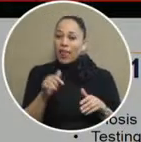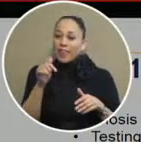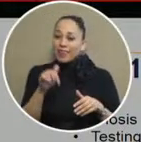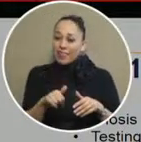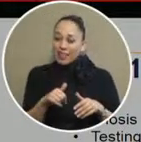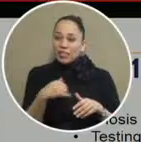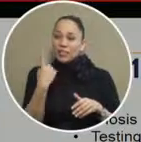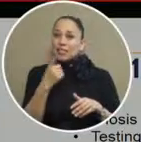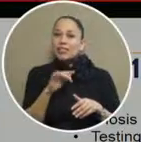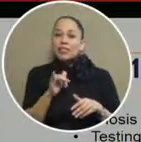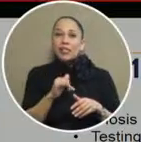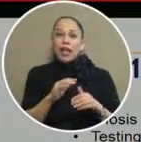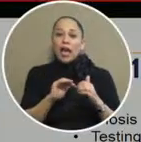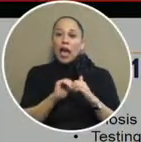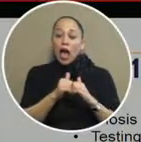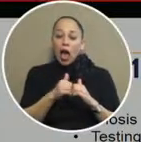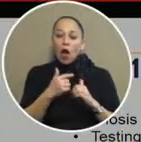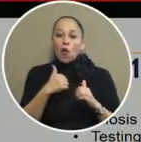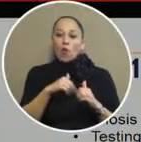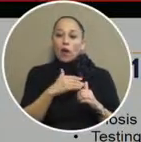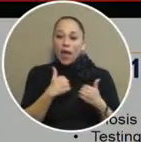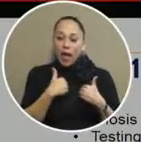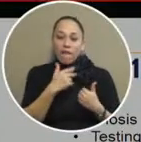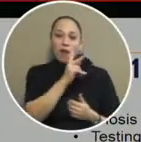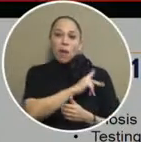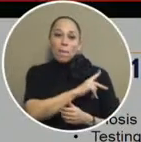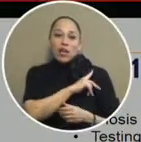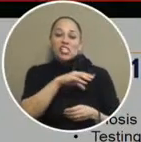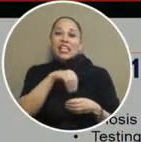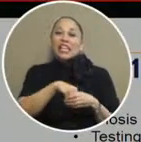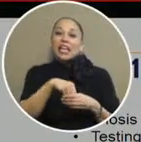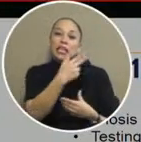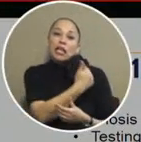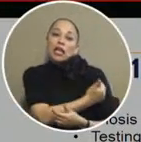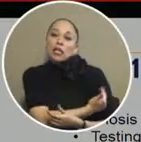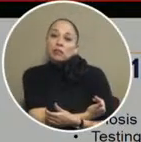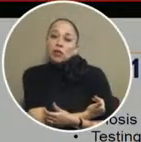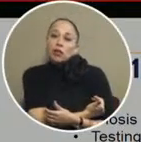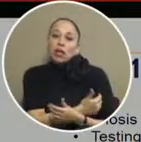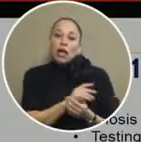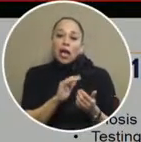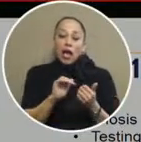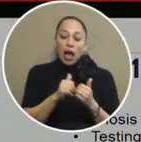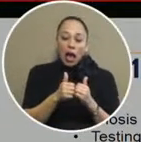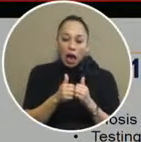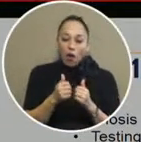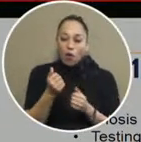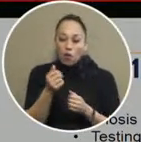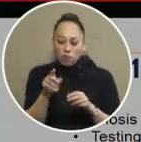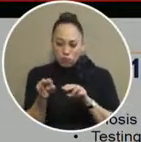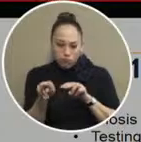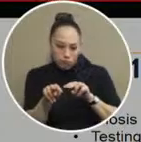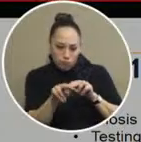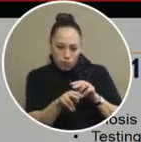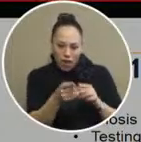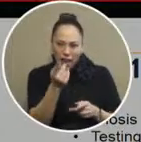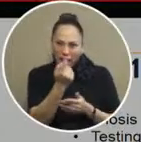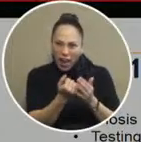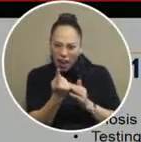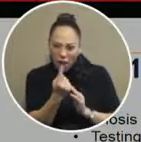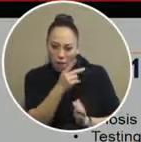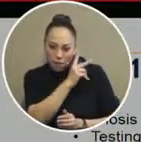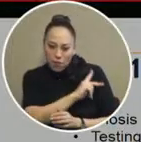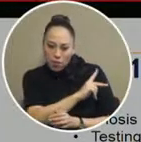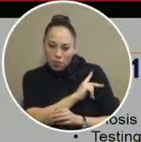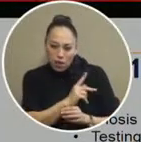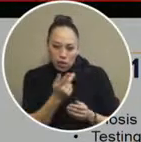severity is in how we have patients in the hospital, how the characteristics of every patient in the hospital,